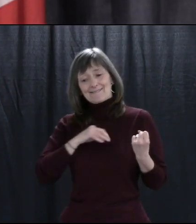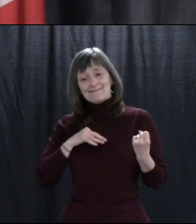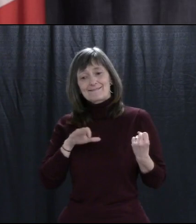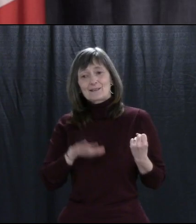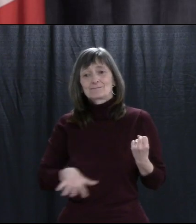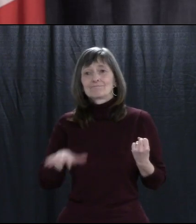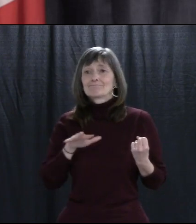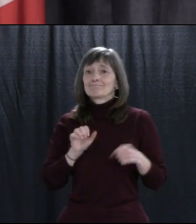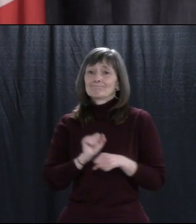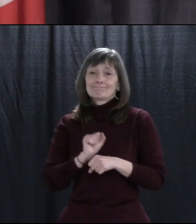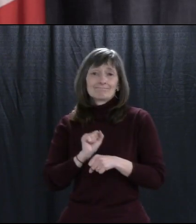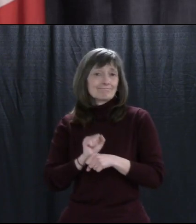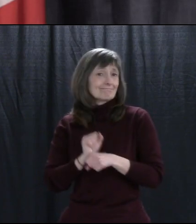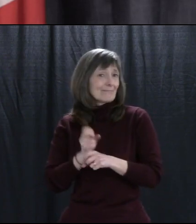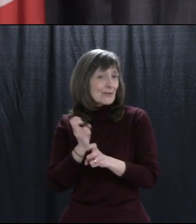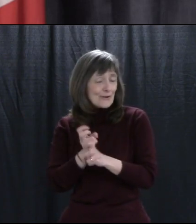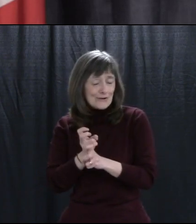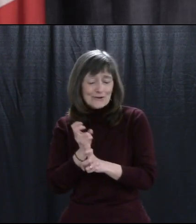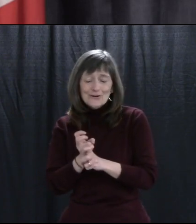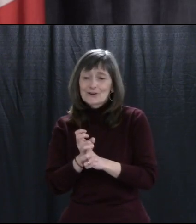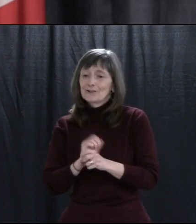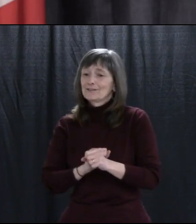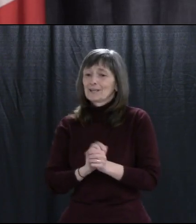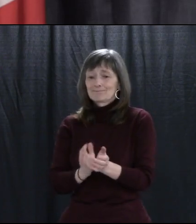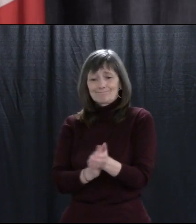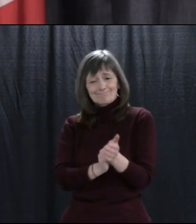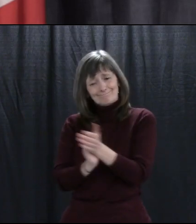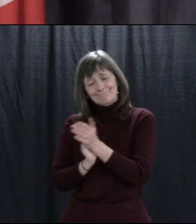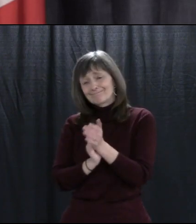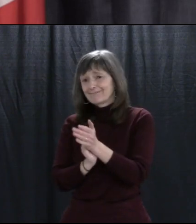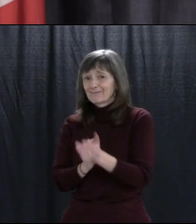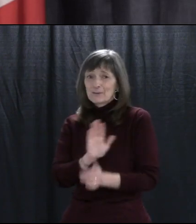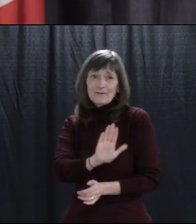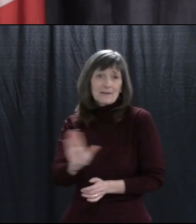working tirelessly. I cannot say enough good about them, and